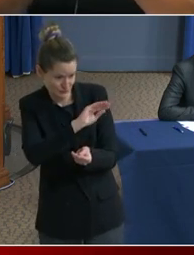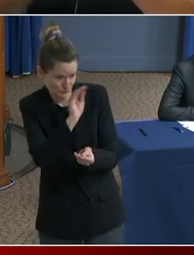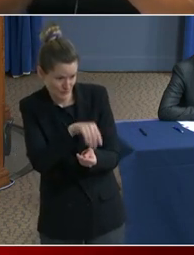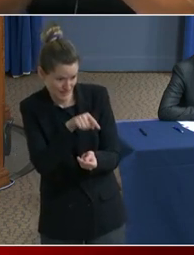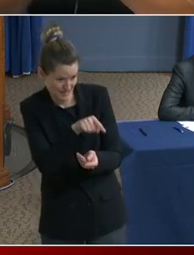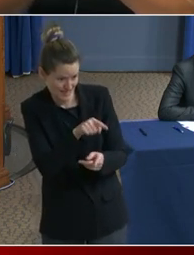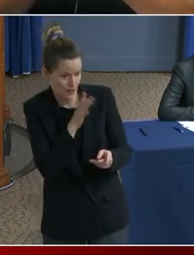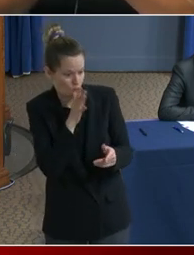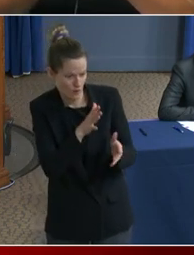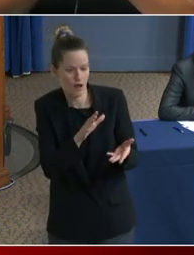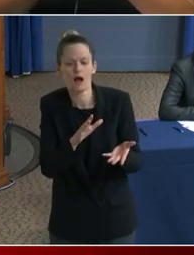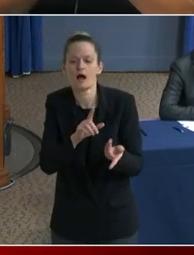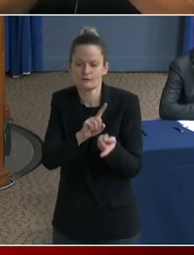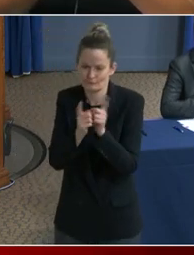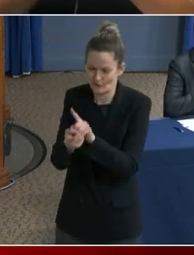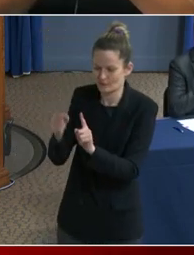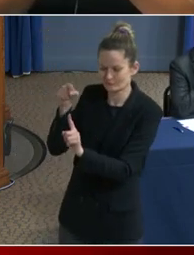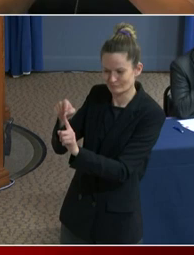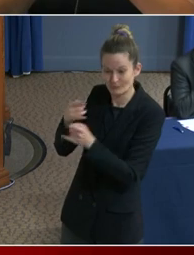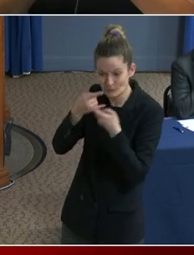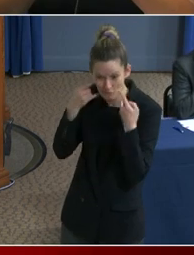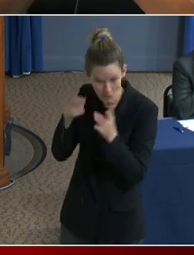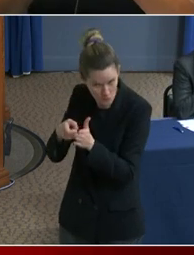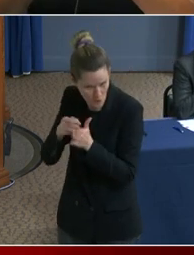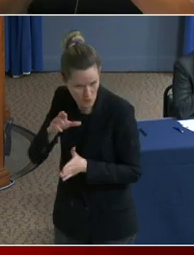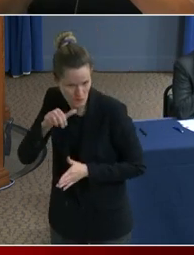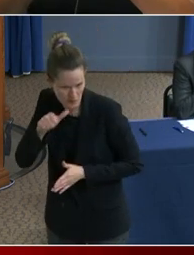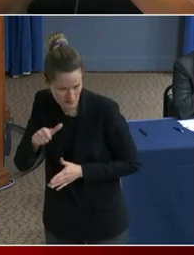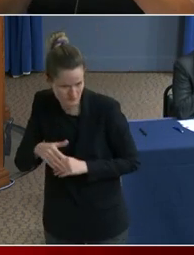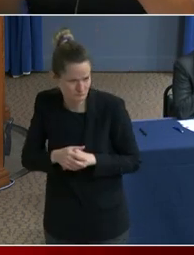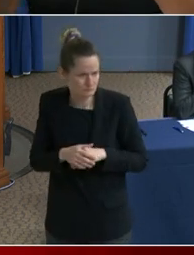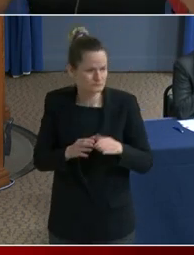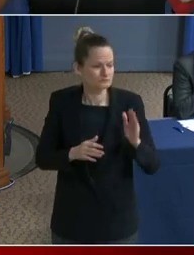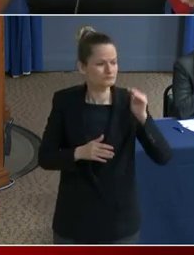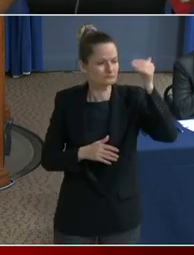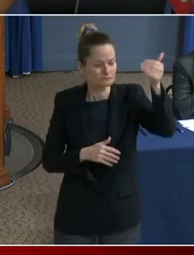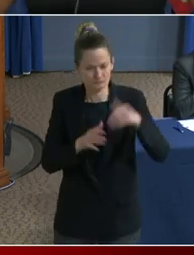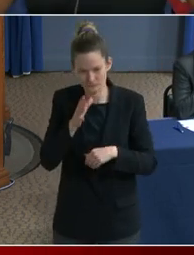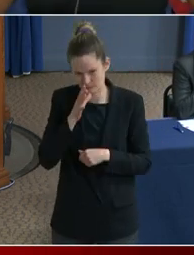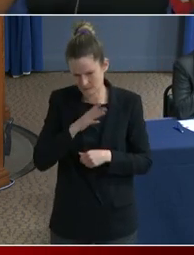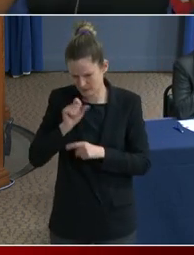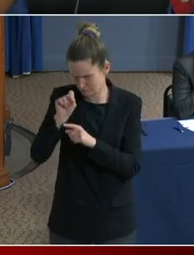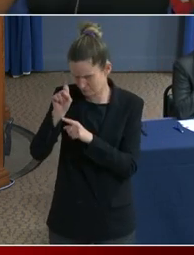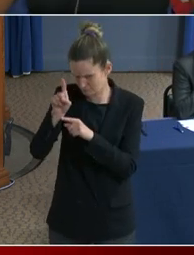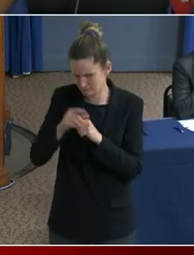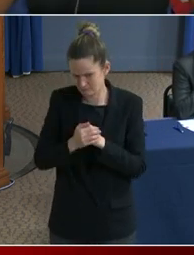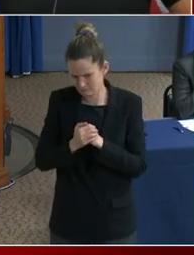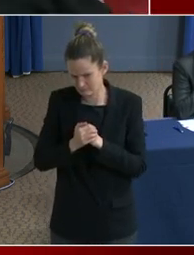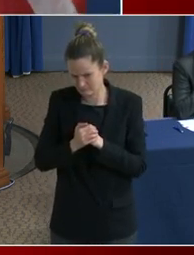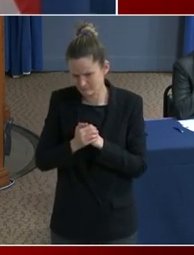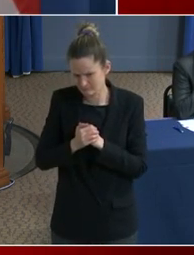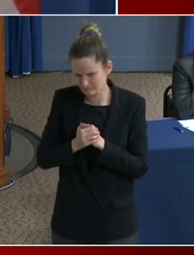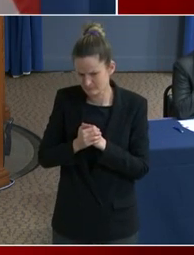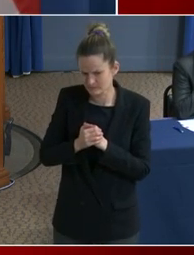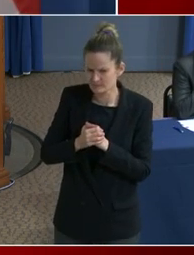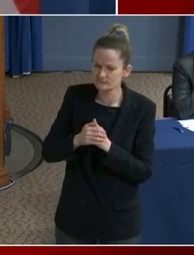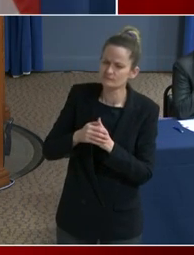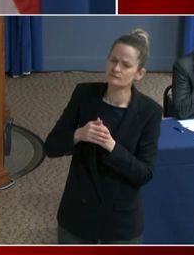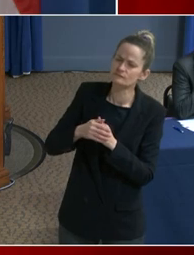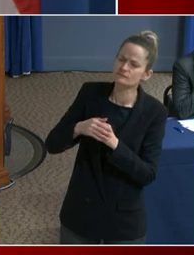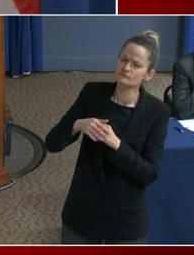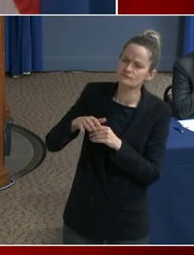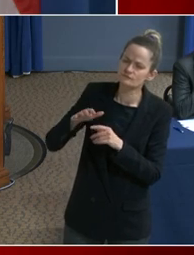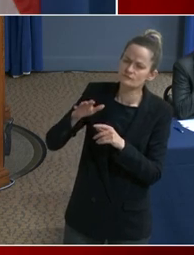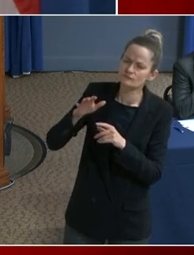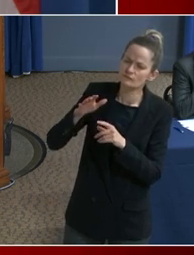are. Yes. Just to follow up on that, the city's case rate was about the same when you got rid